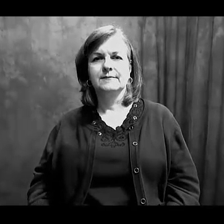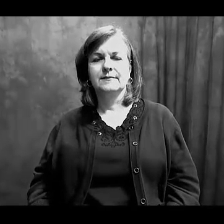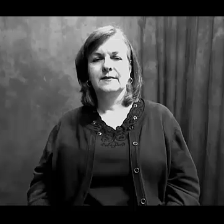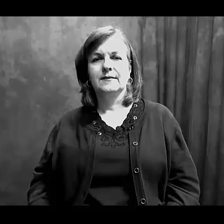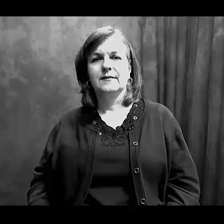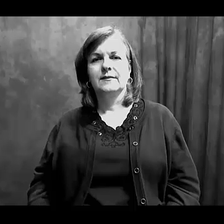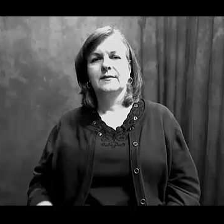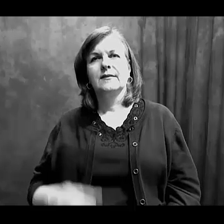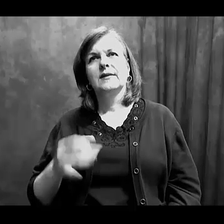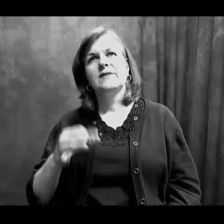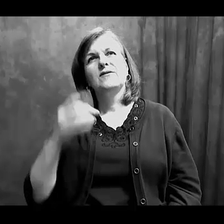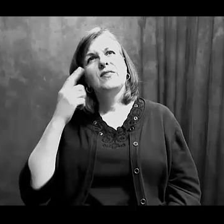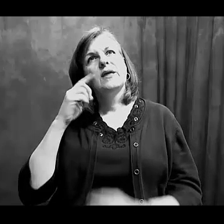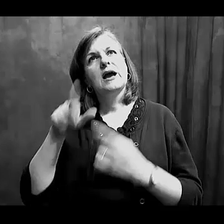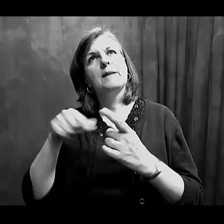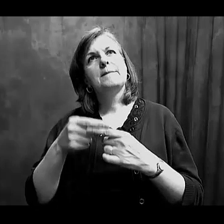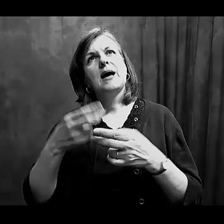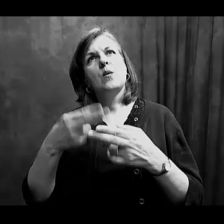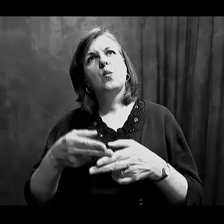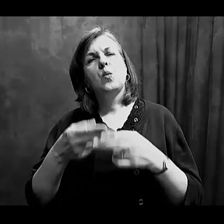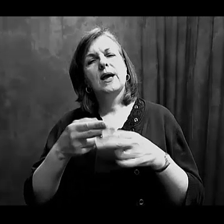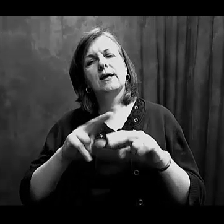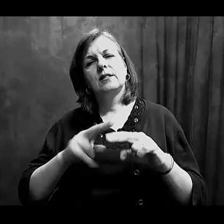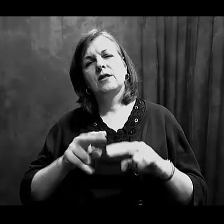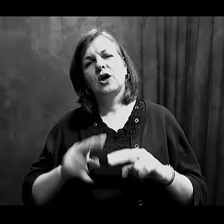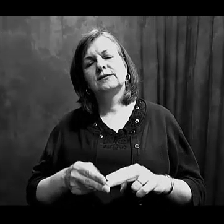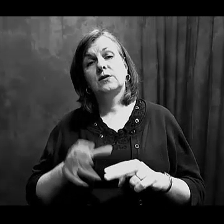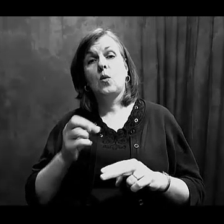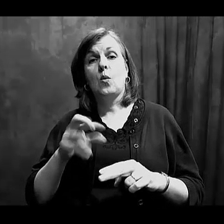to diseases like diabetes,